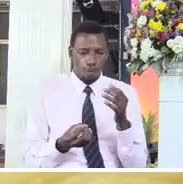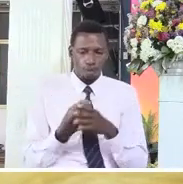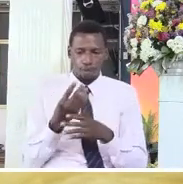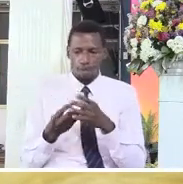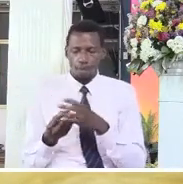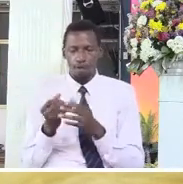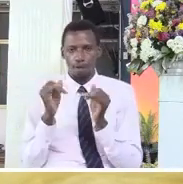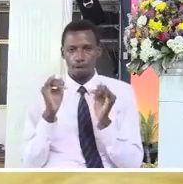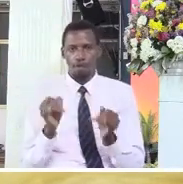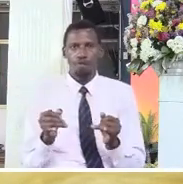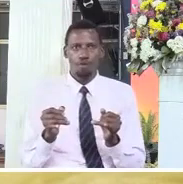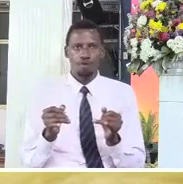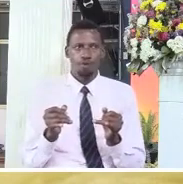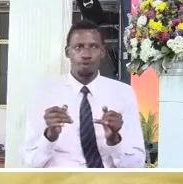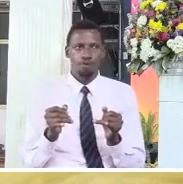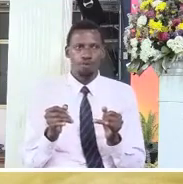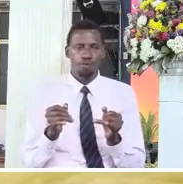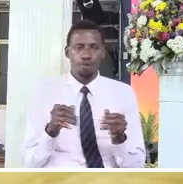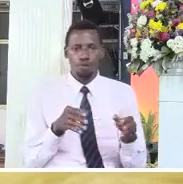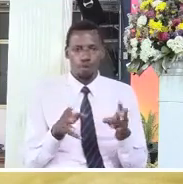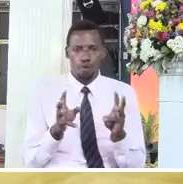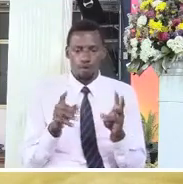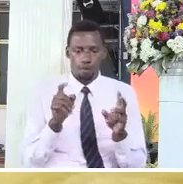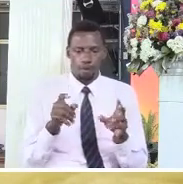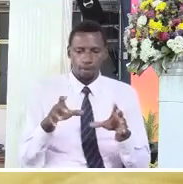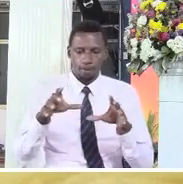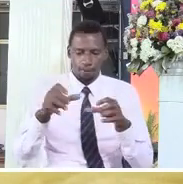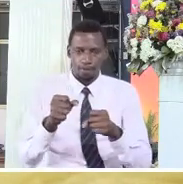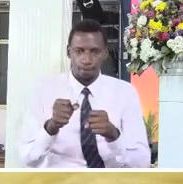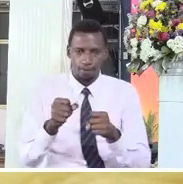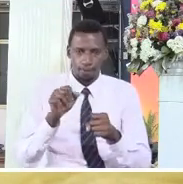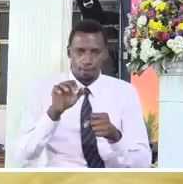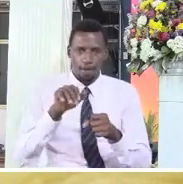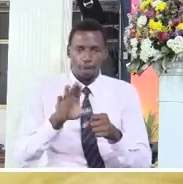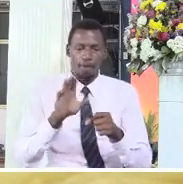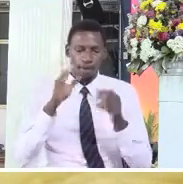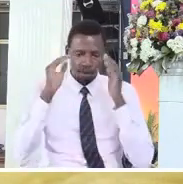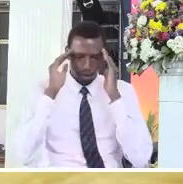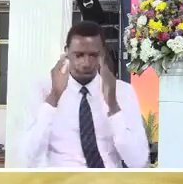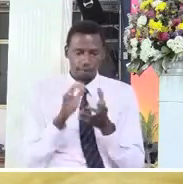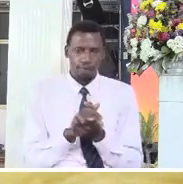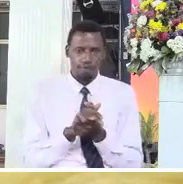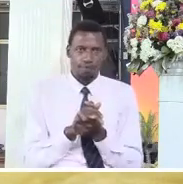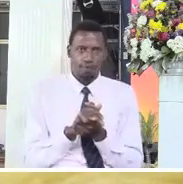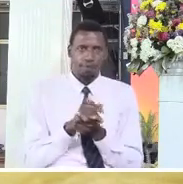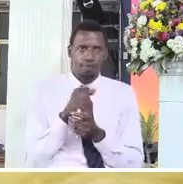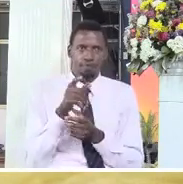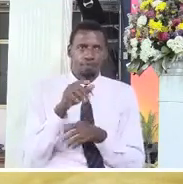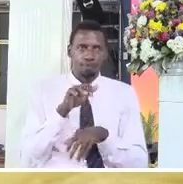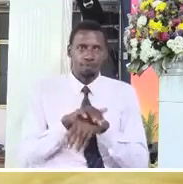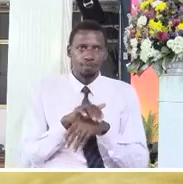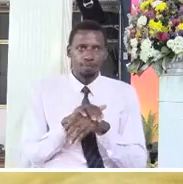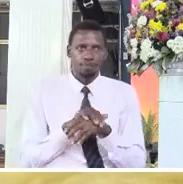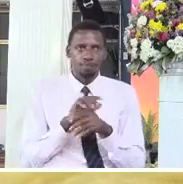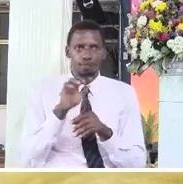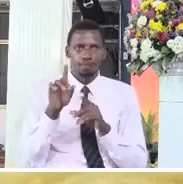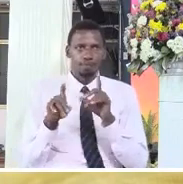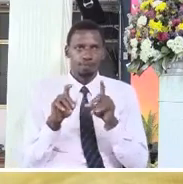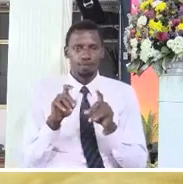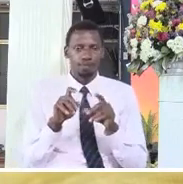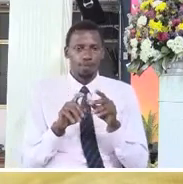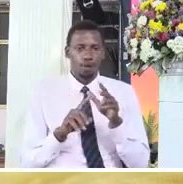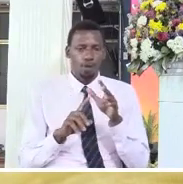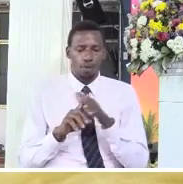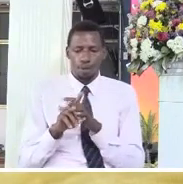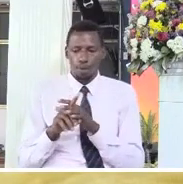We must arrest their attention. So it is a very good question that we can come up with new tricks to reach out to people.